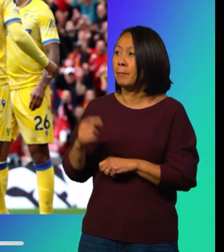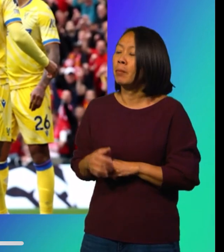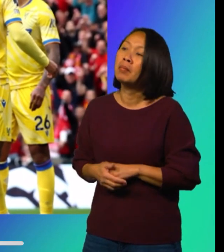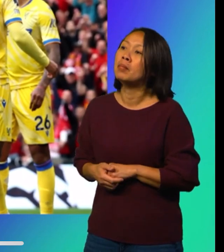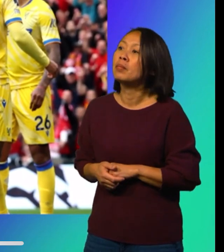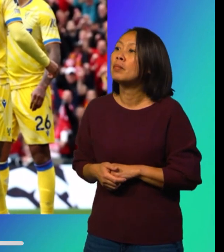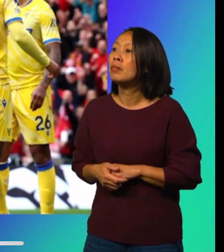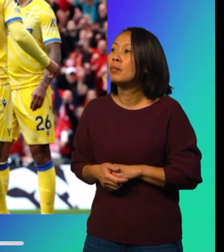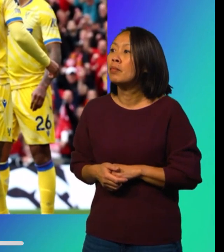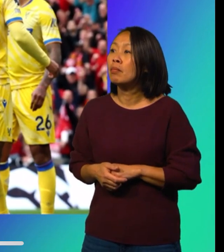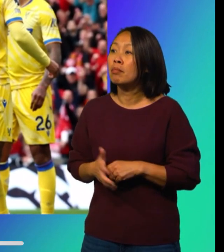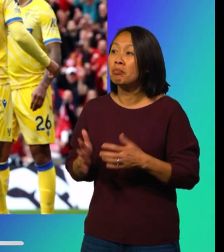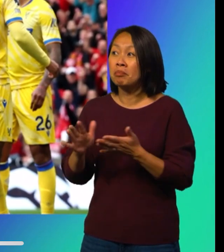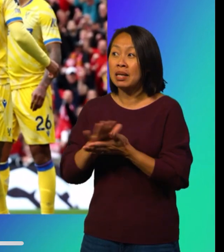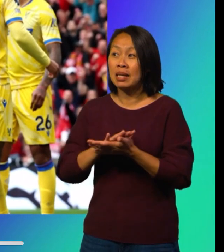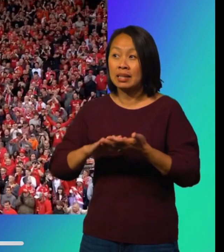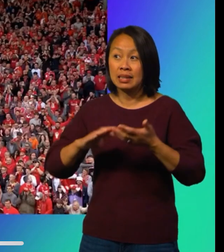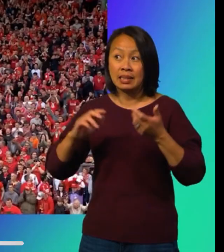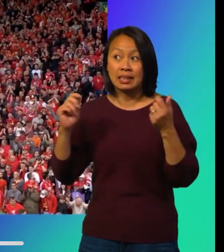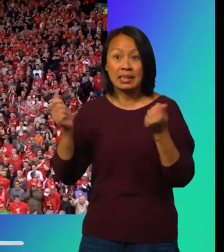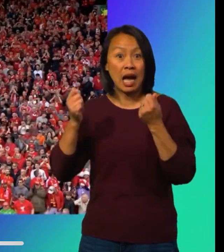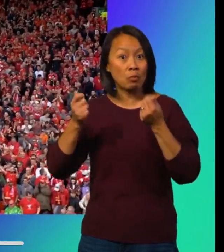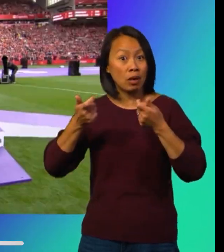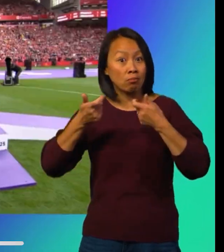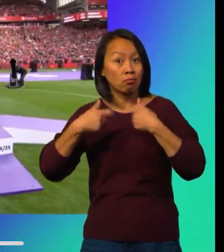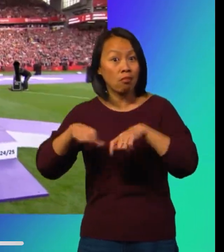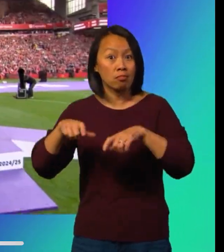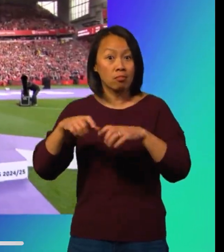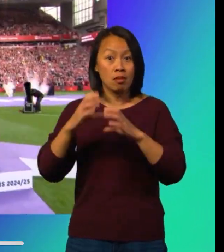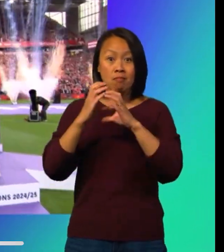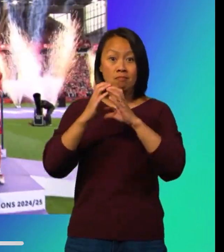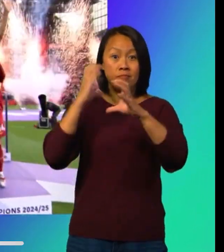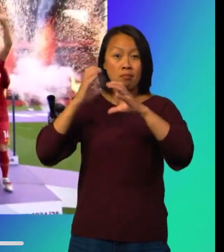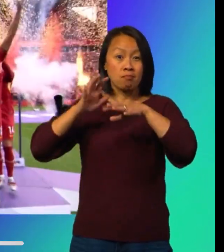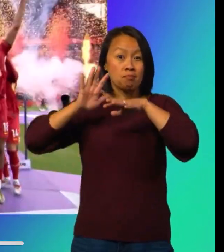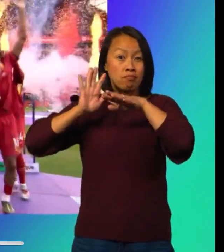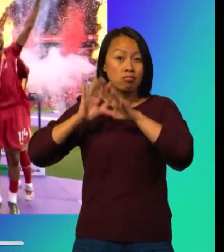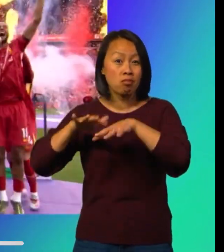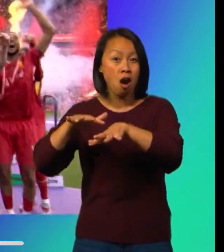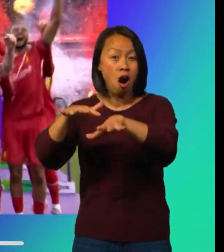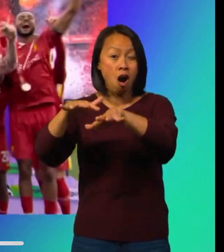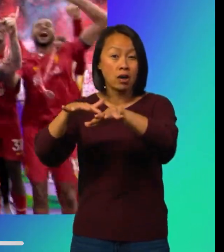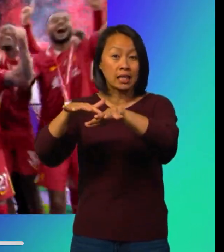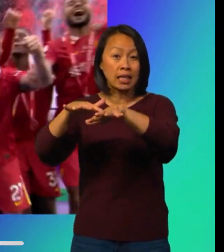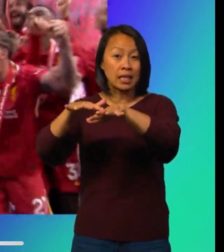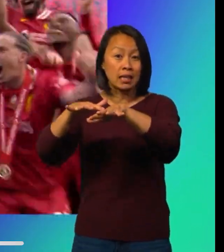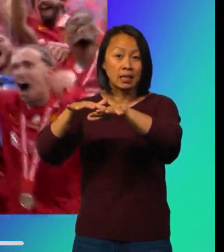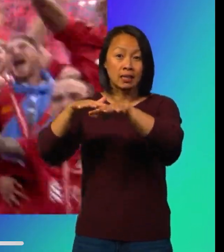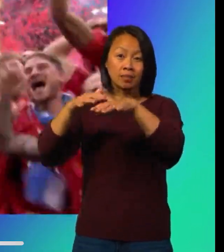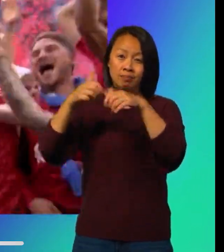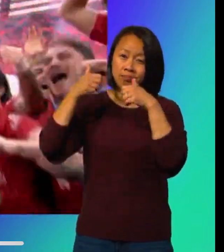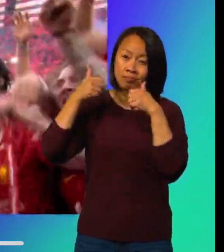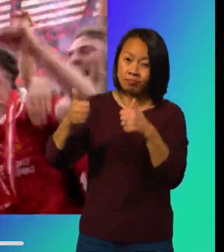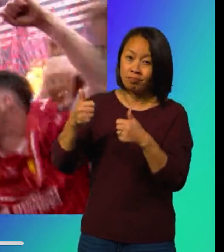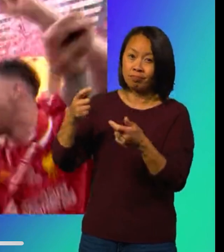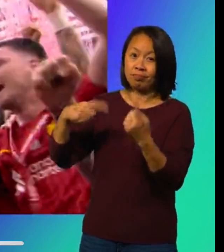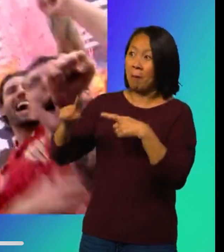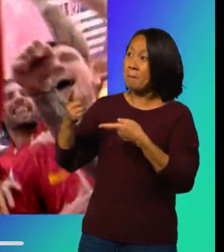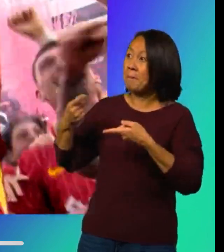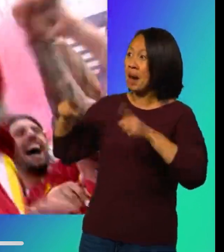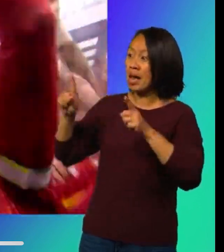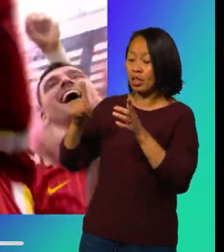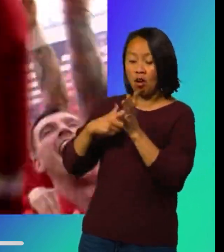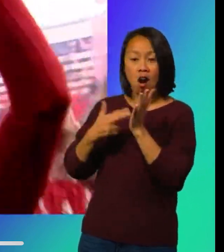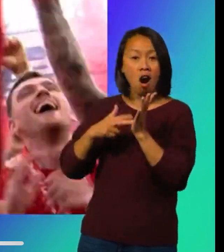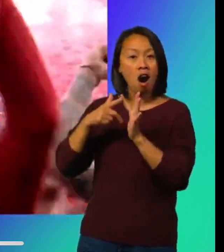Reds. It was then time for the celebrations to start, and they will continue this afternoon with an open-top bus parade around the city to cap